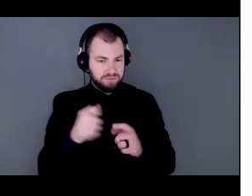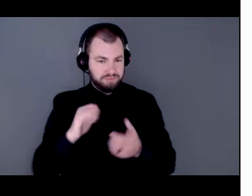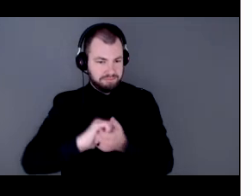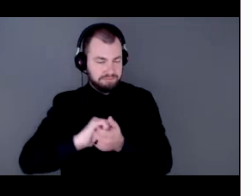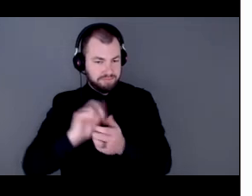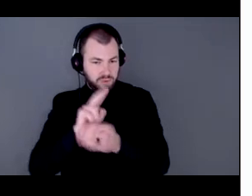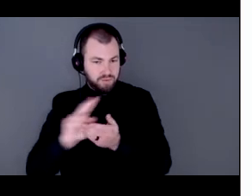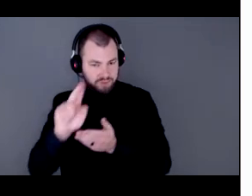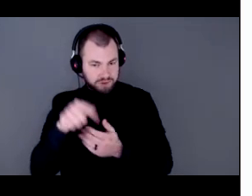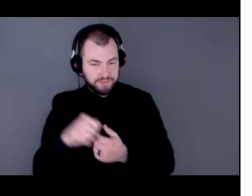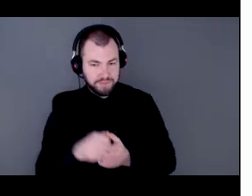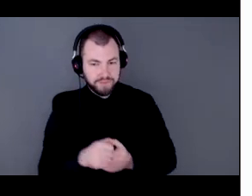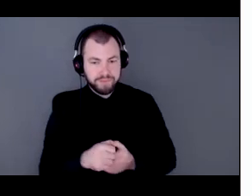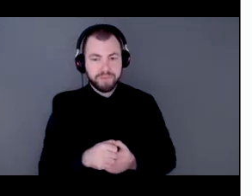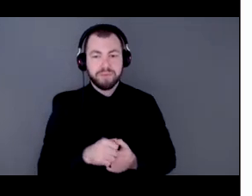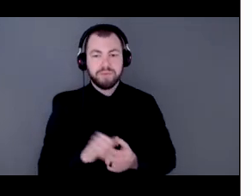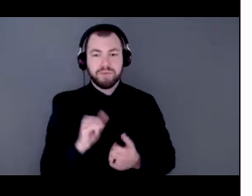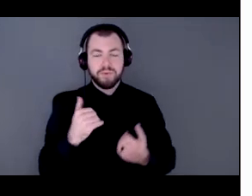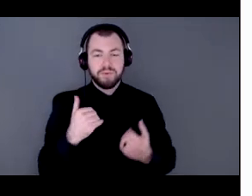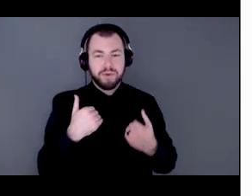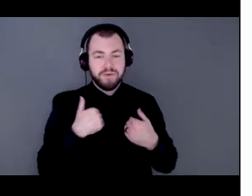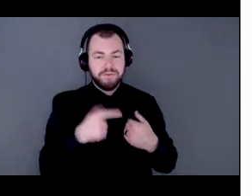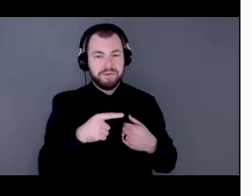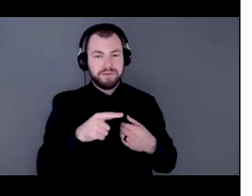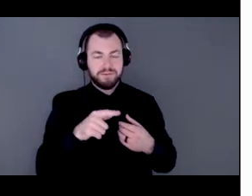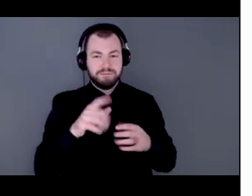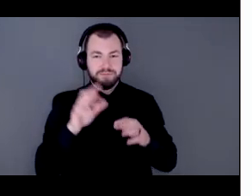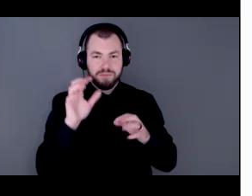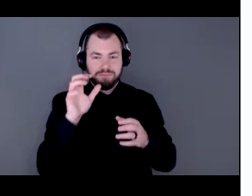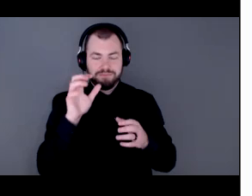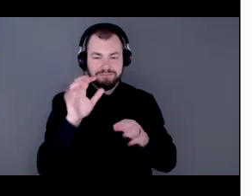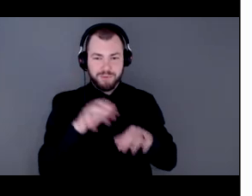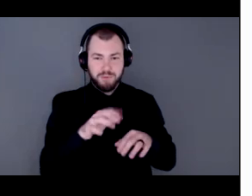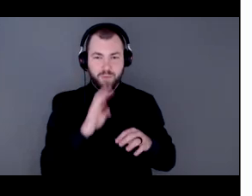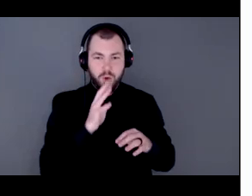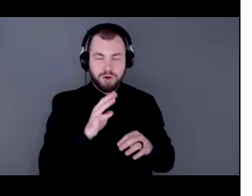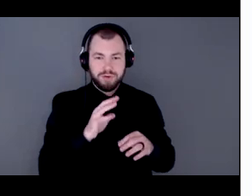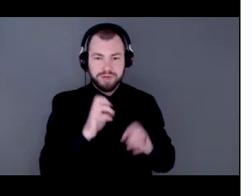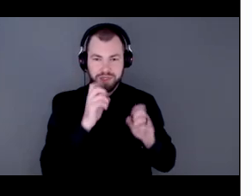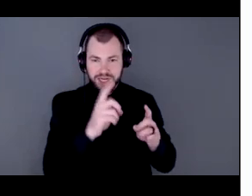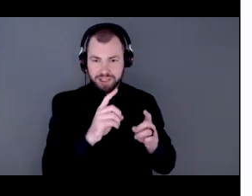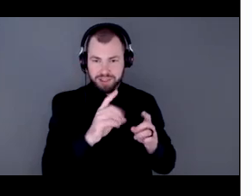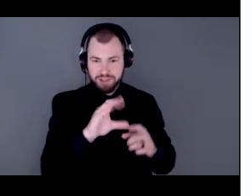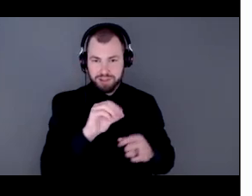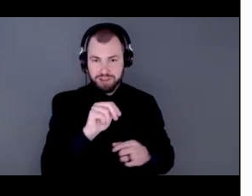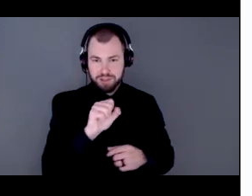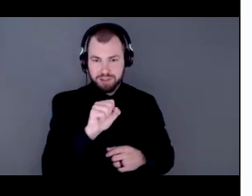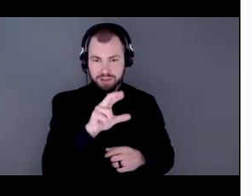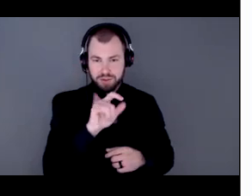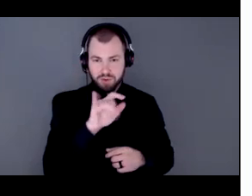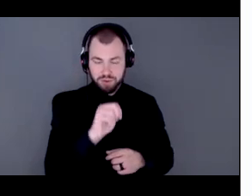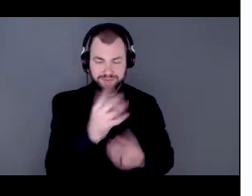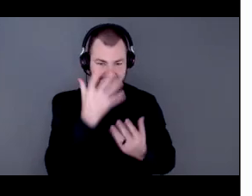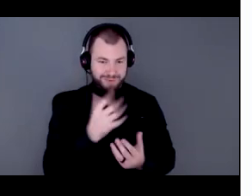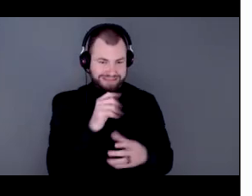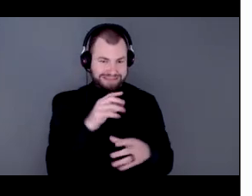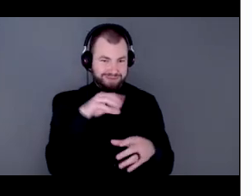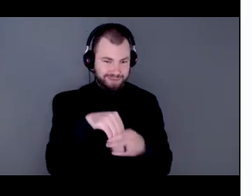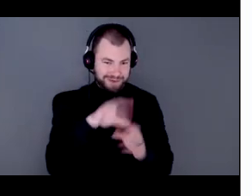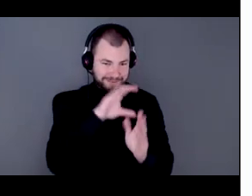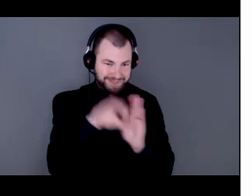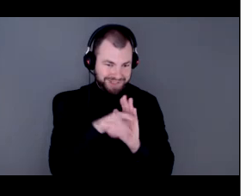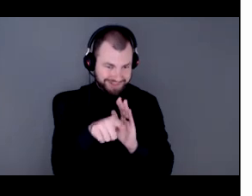Waccamaw Stormwater Education Consortium. Unfortunately, I did not have them included on this slide before. And